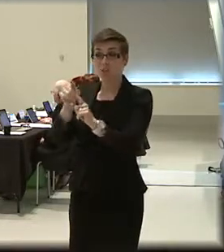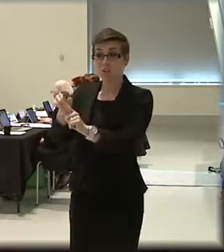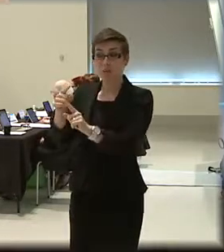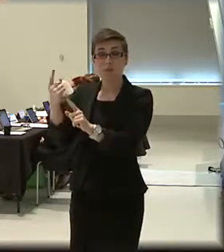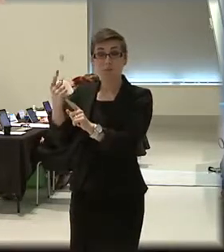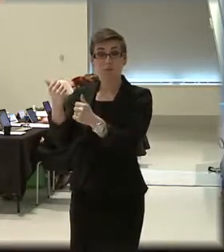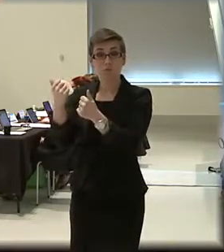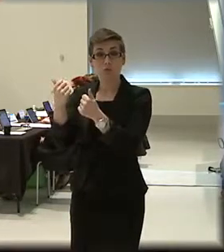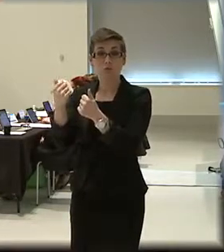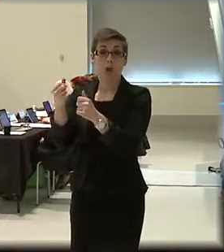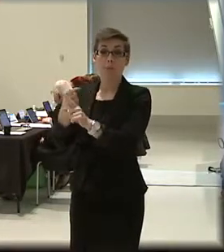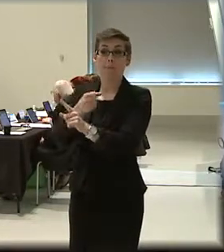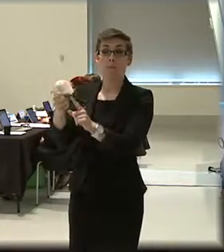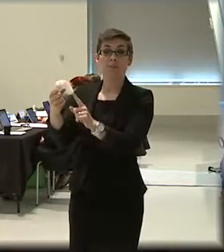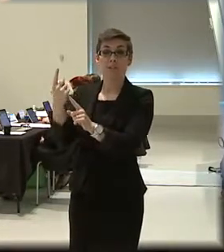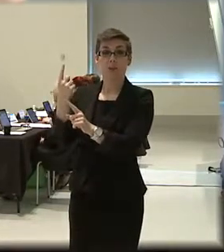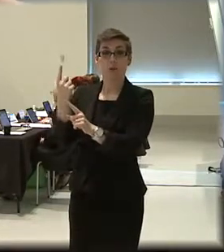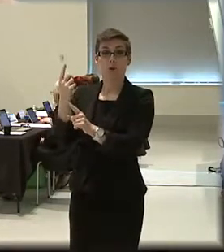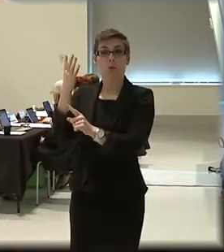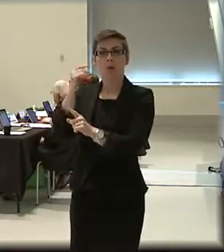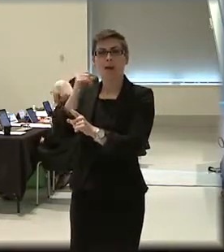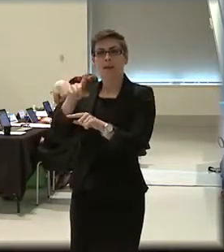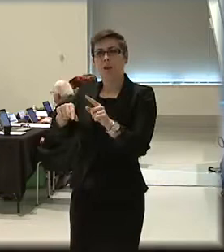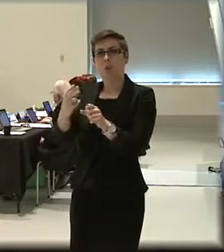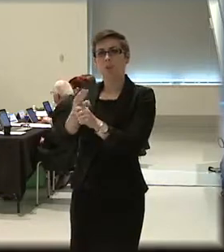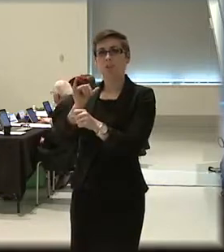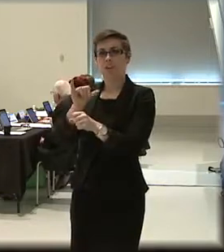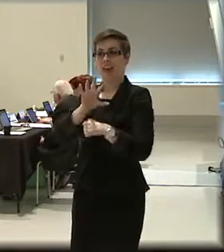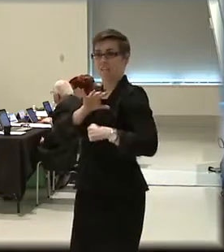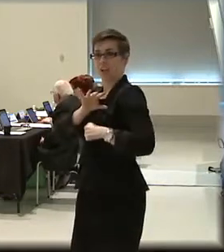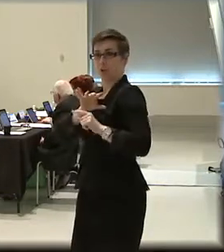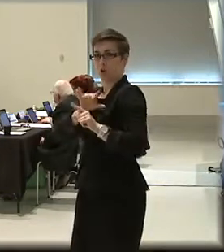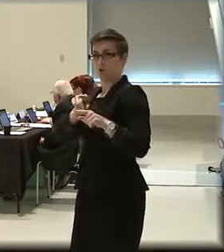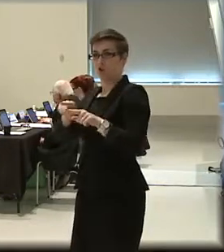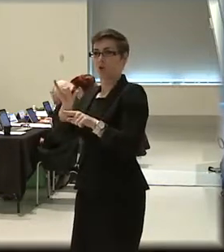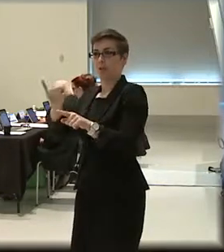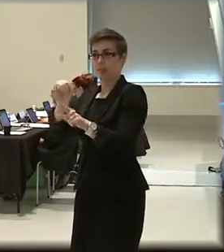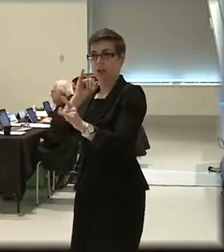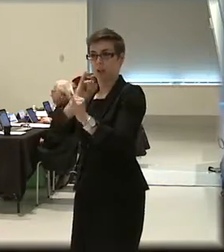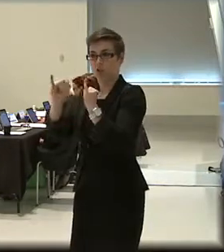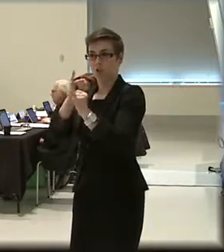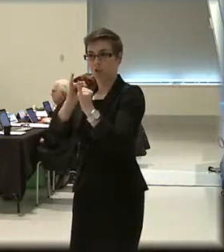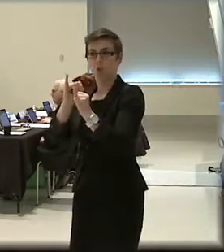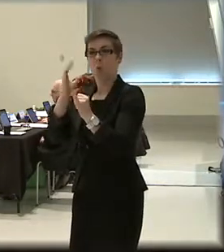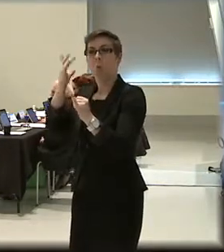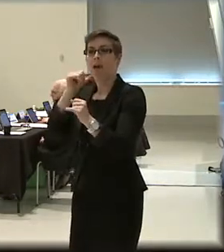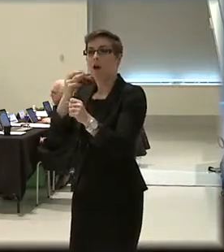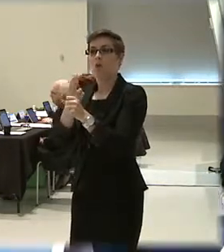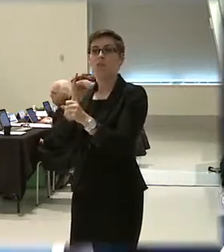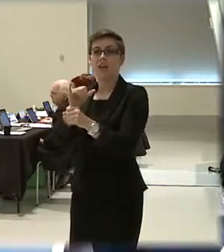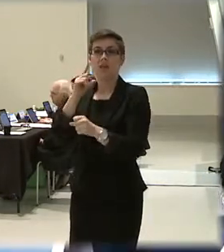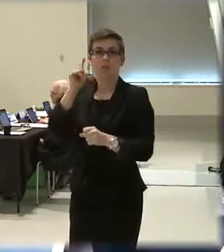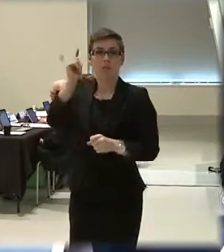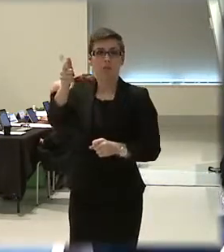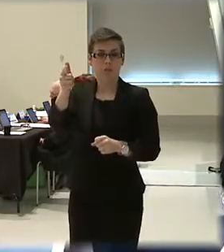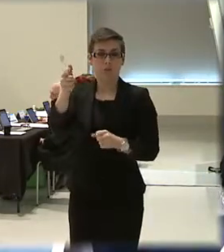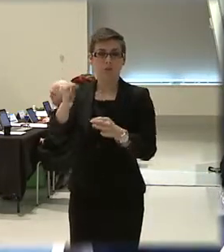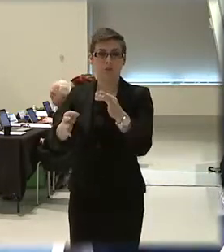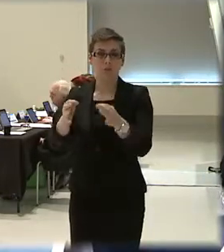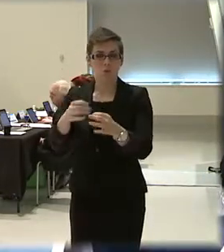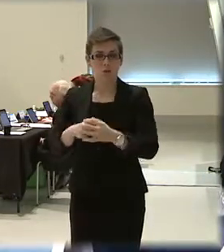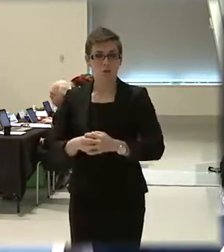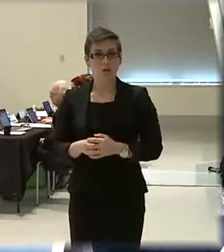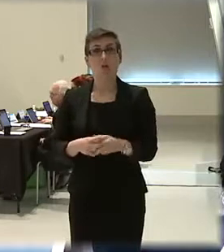can't use that video to help them to go over that part. So I'll just start by saying I'm not